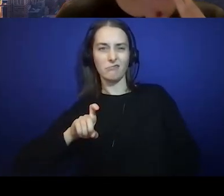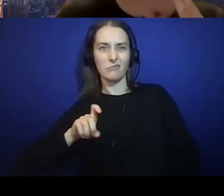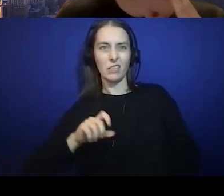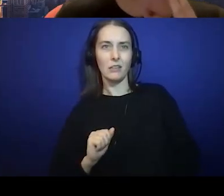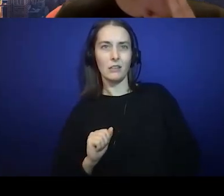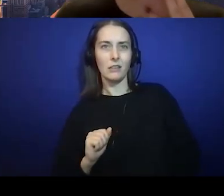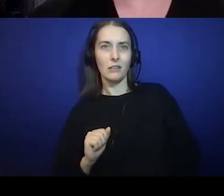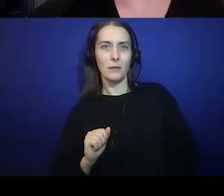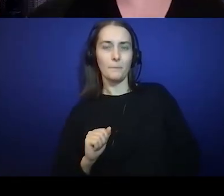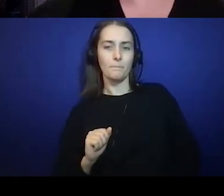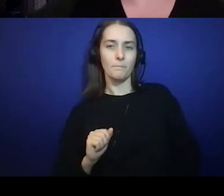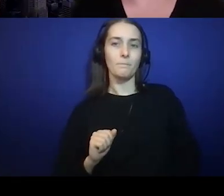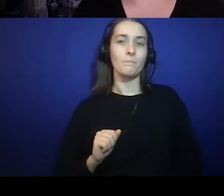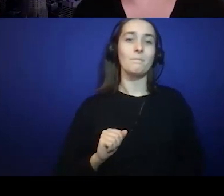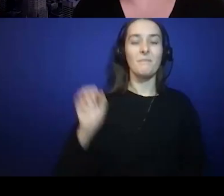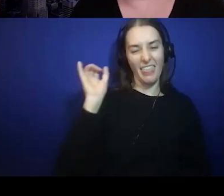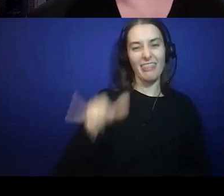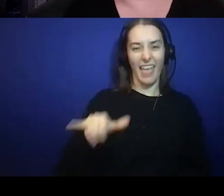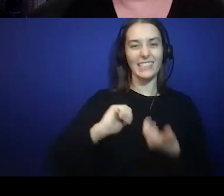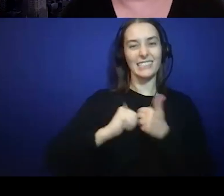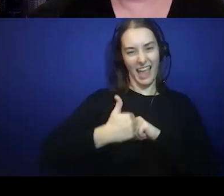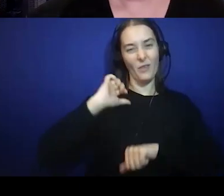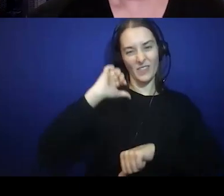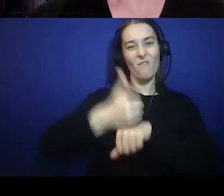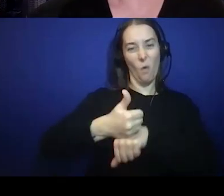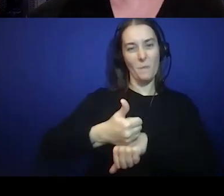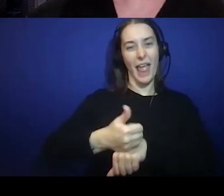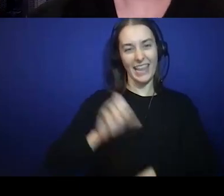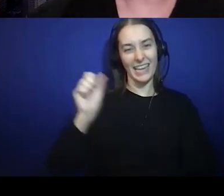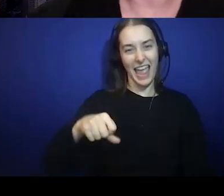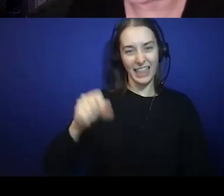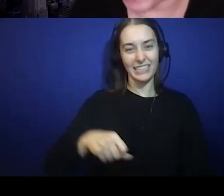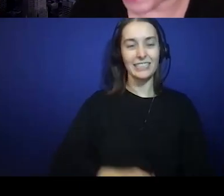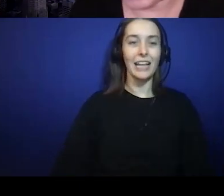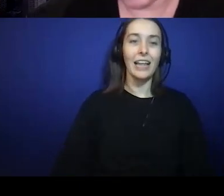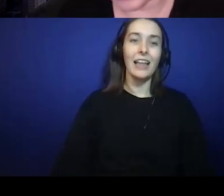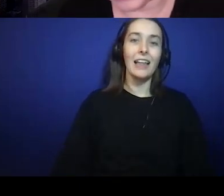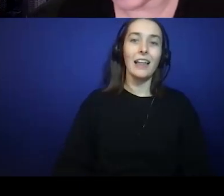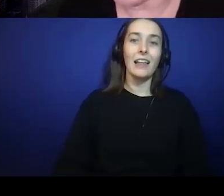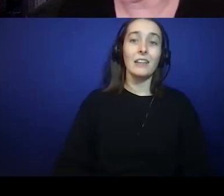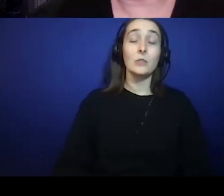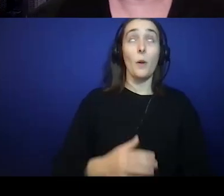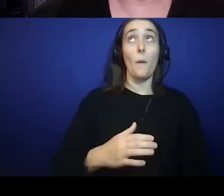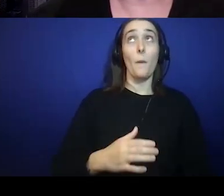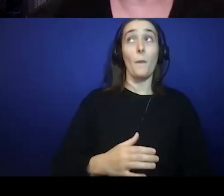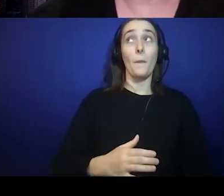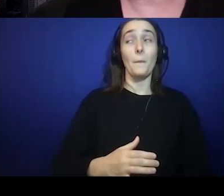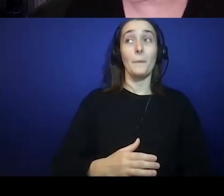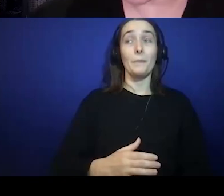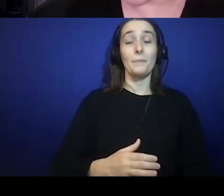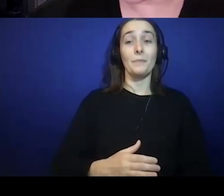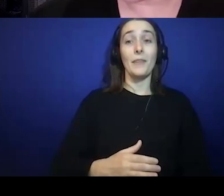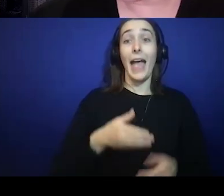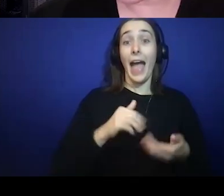formatted? That is indeed how it's formatted. So, the way that I think about it, and this, I can't